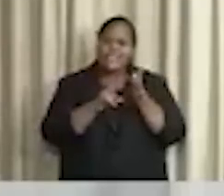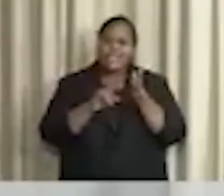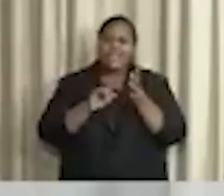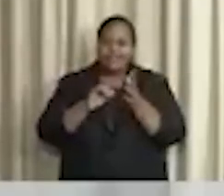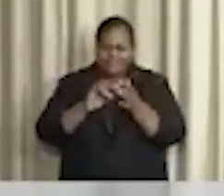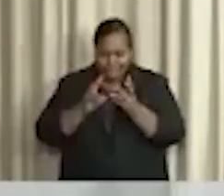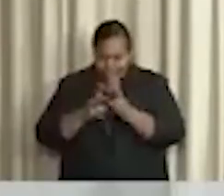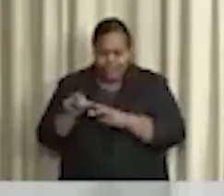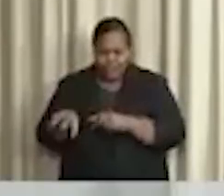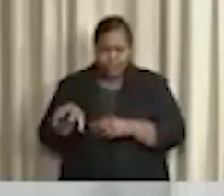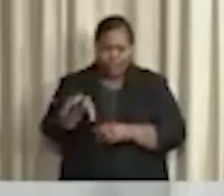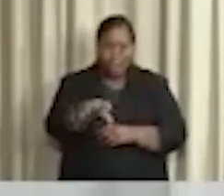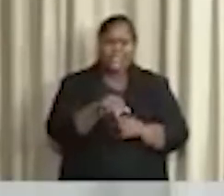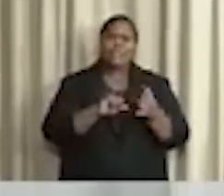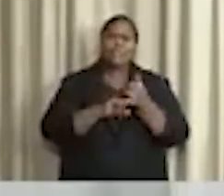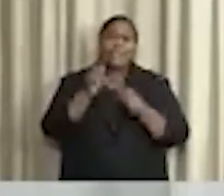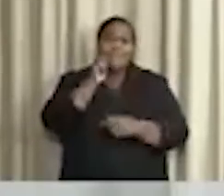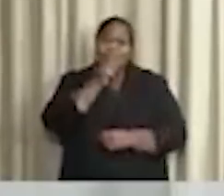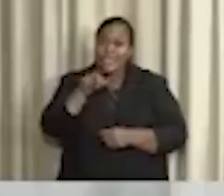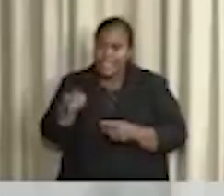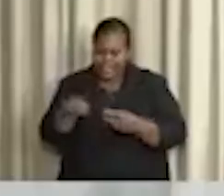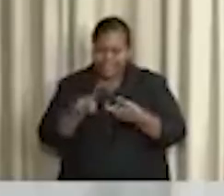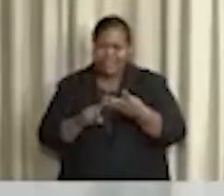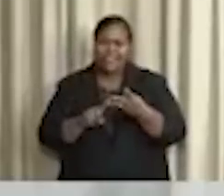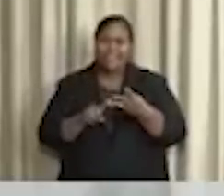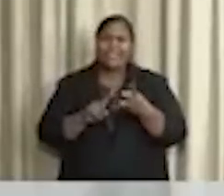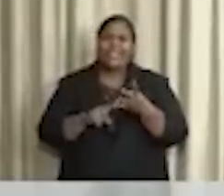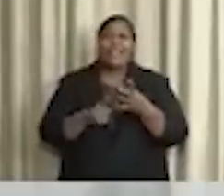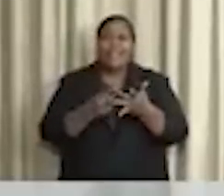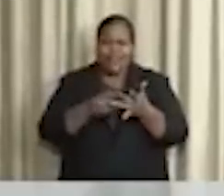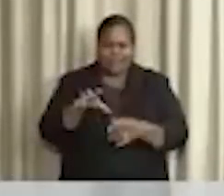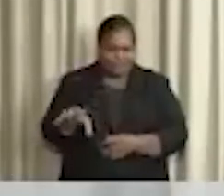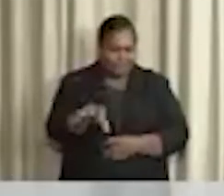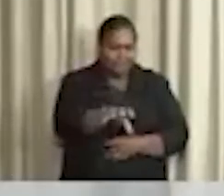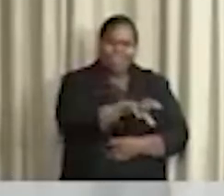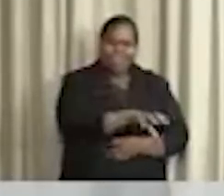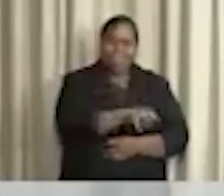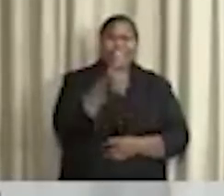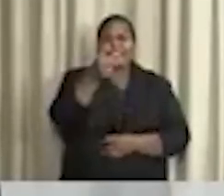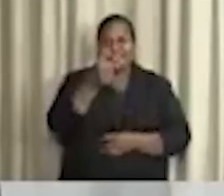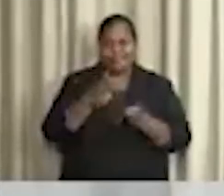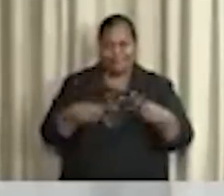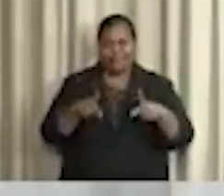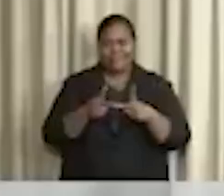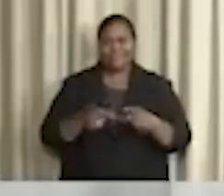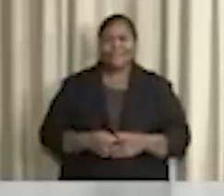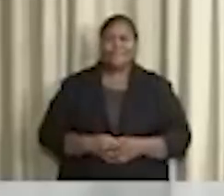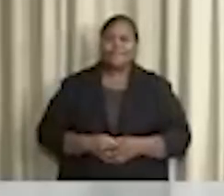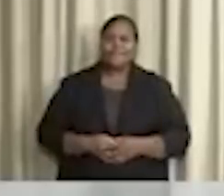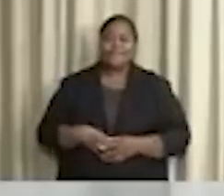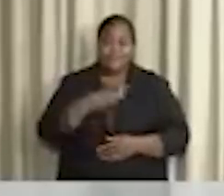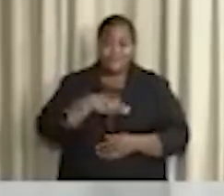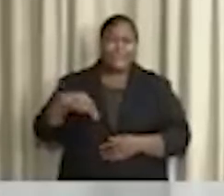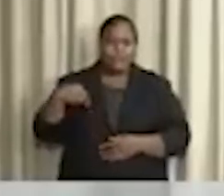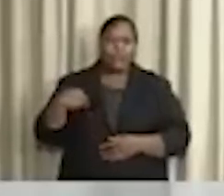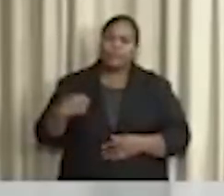Lebu Village, Somo Village, Navola Village, and Navolao No. 1 Village. However, the ministry